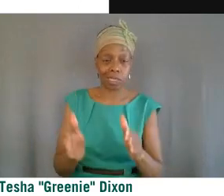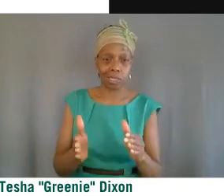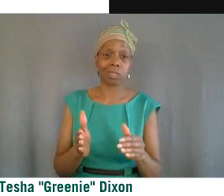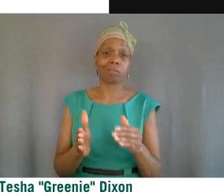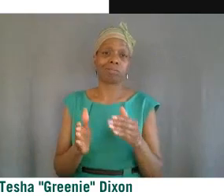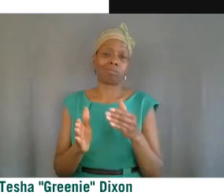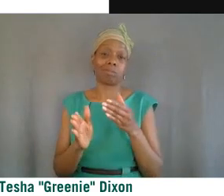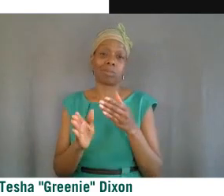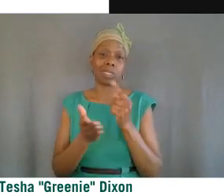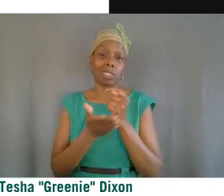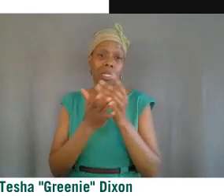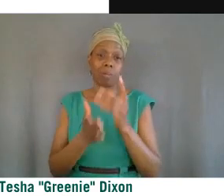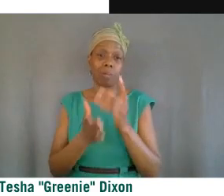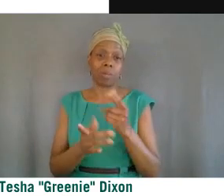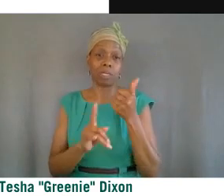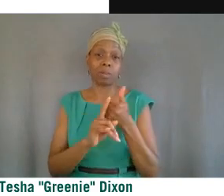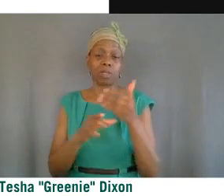developmental